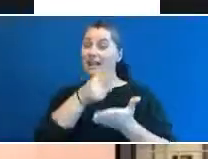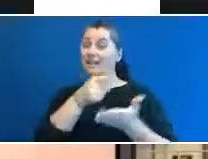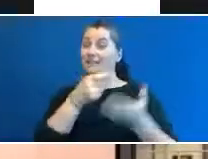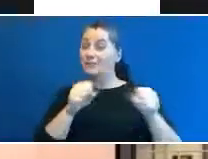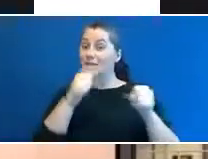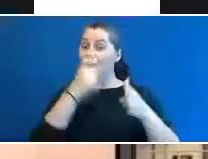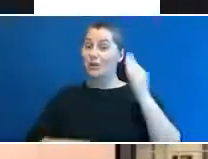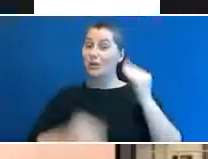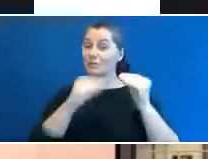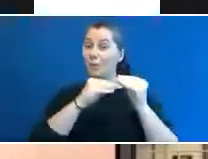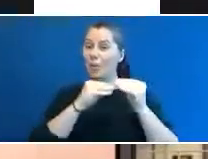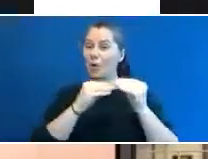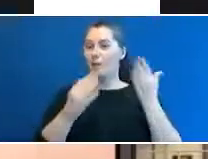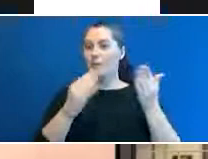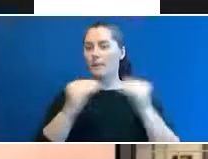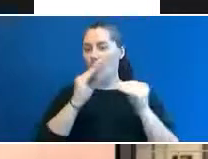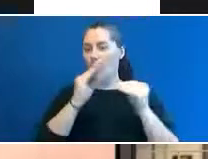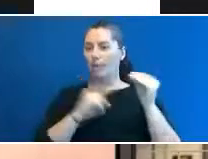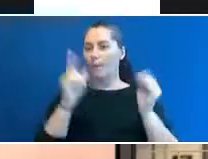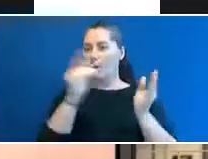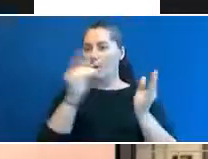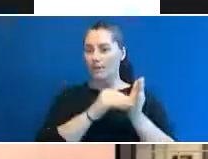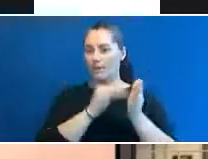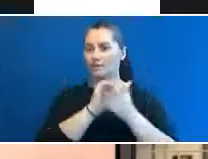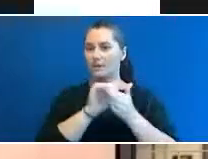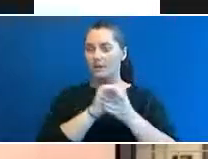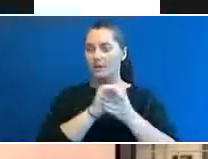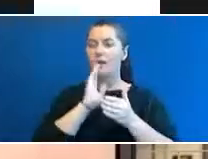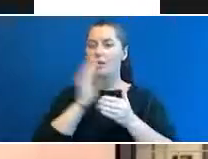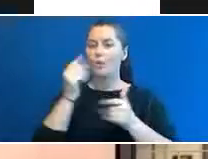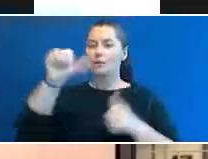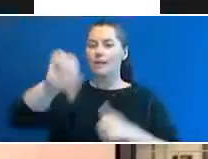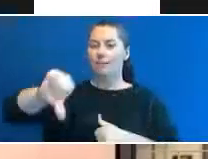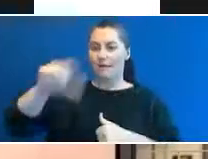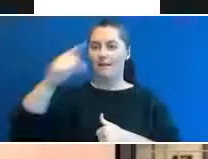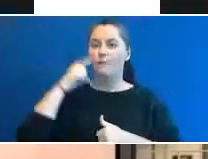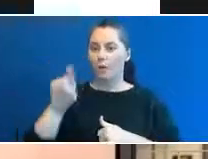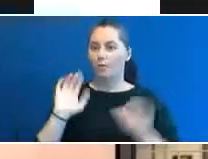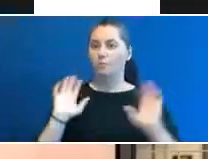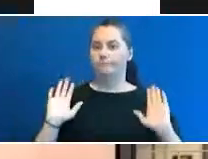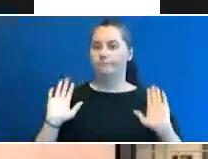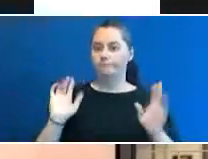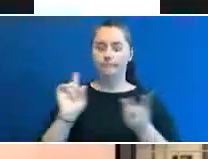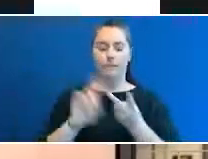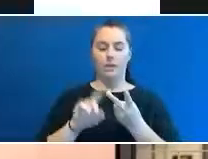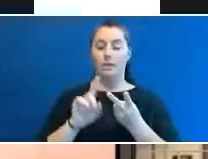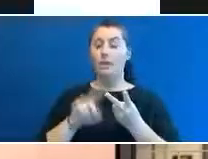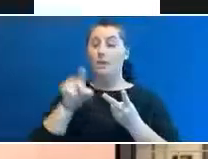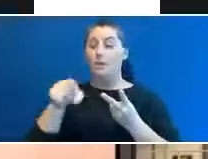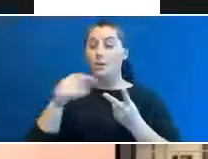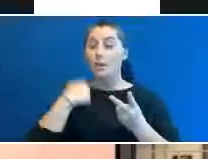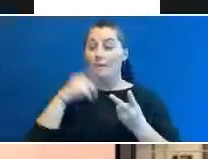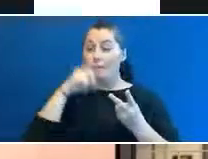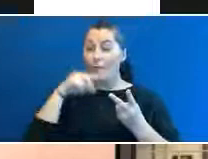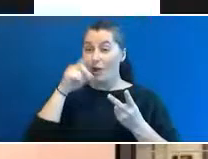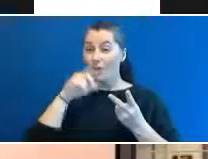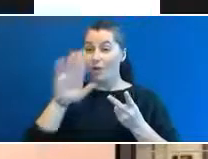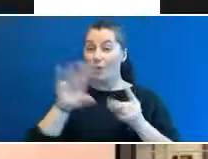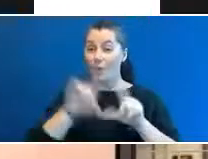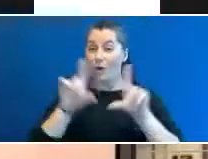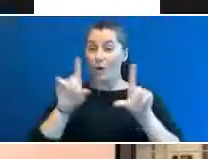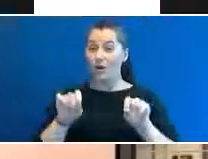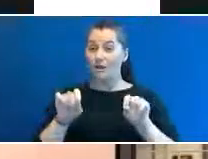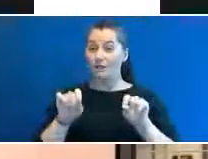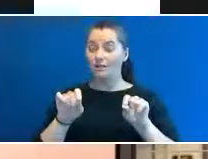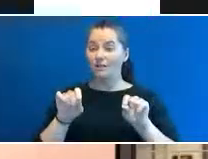say $1,000, it's going to decline it for you. Second, if you have fraud on your card, I'm not having